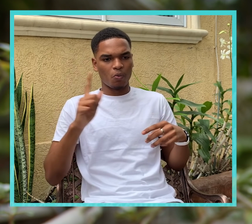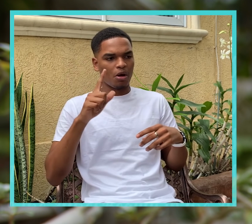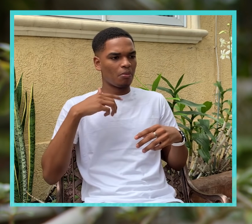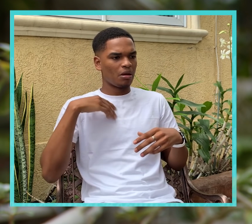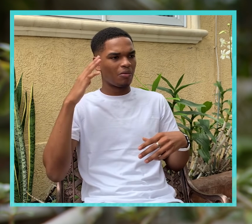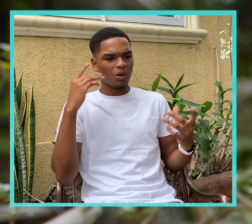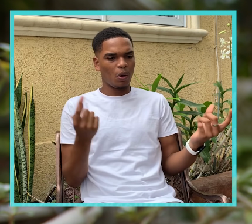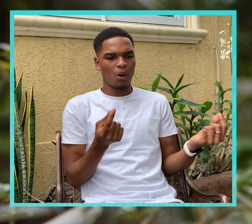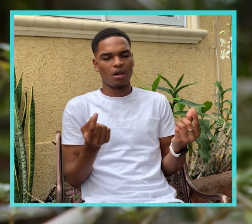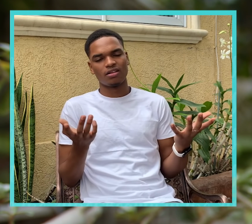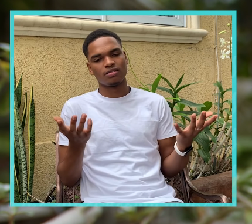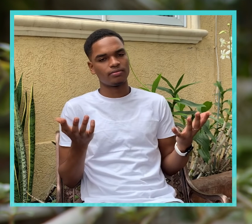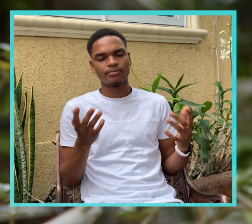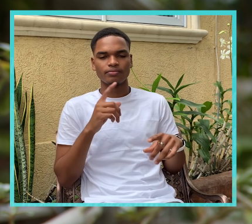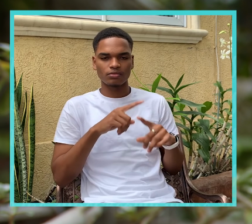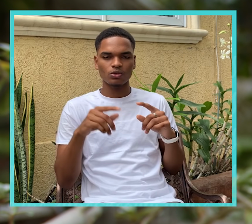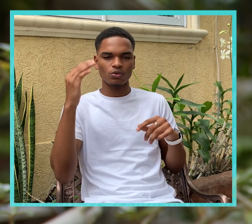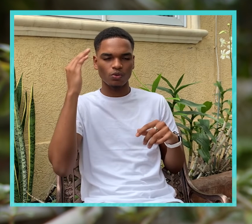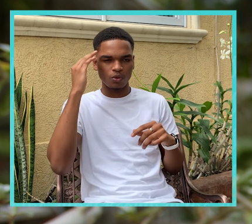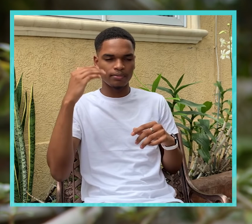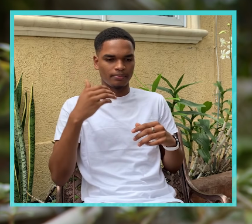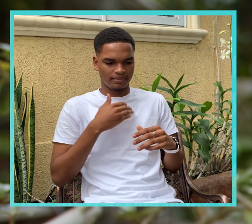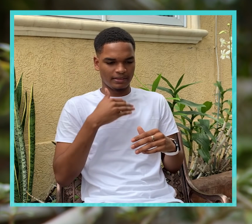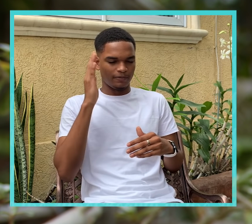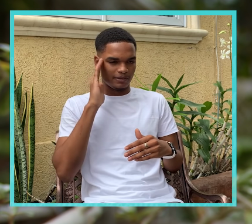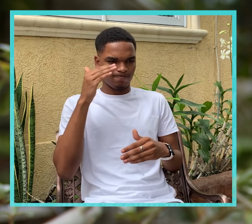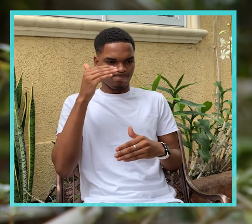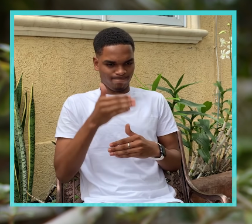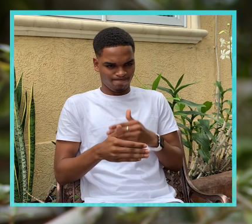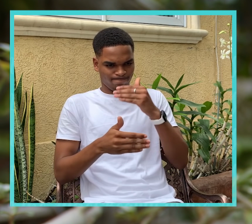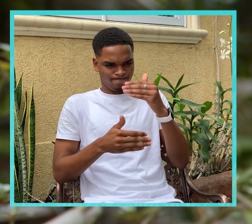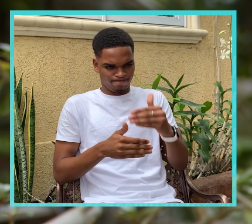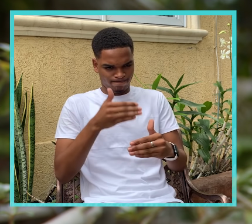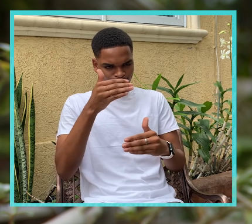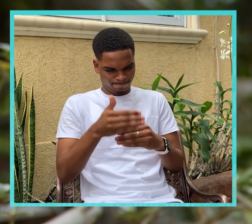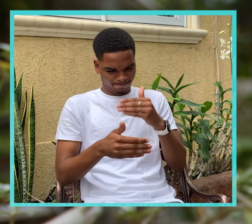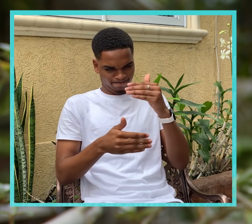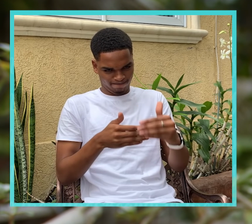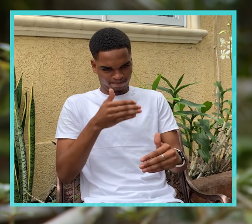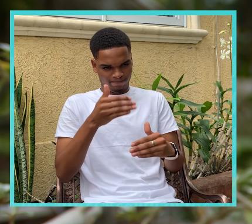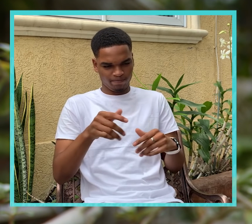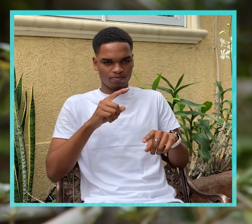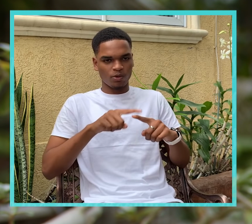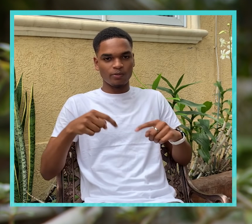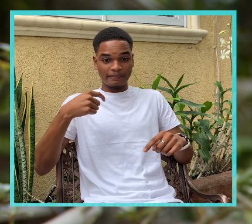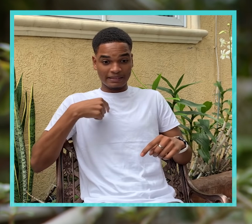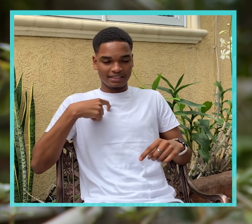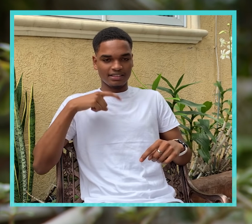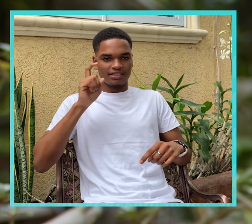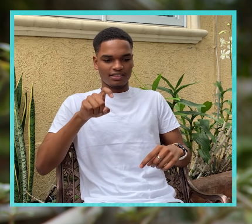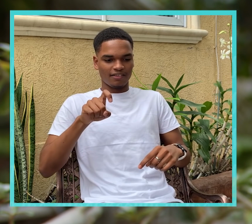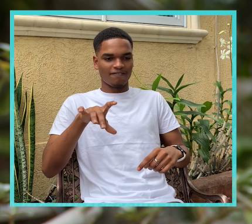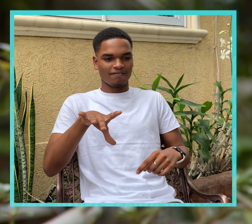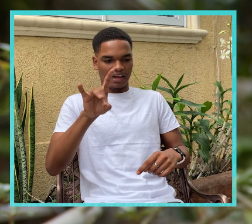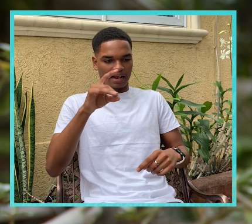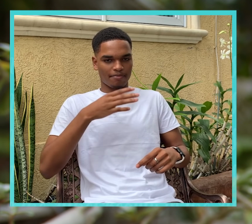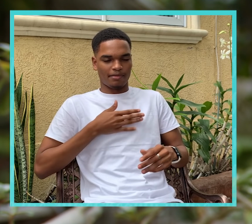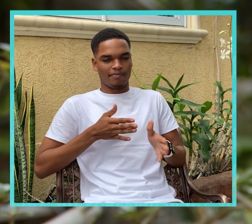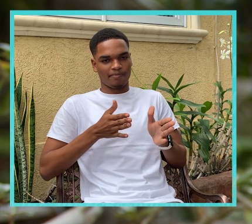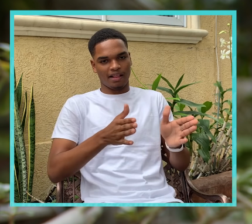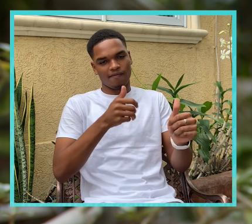but to know that your path is already written for you. Hmm. It's just for you to find it and follow it. I believe that